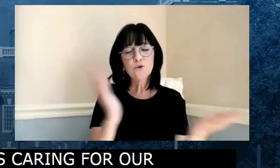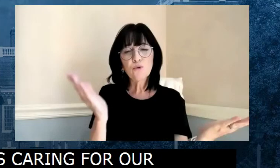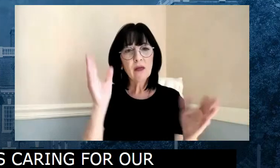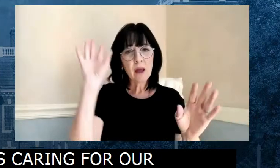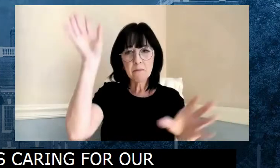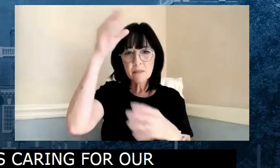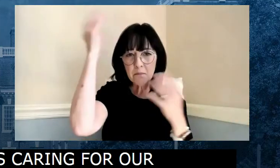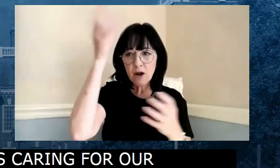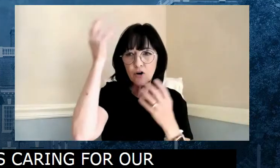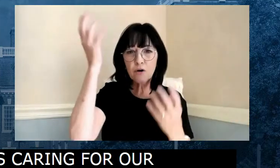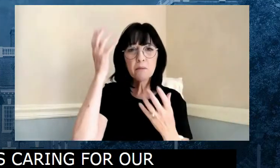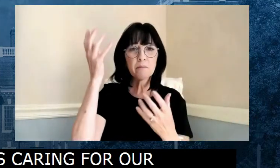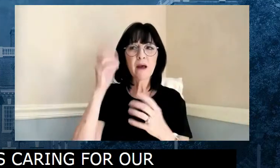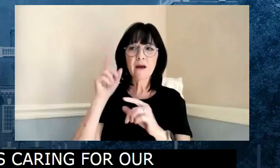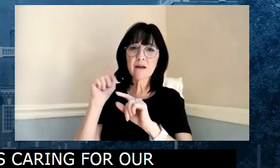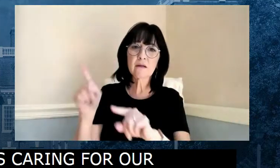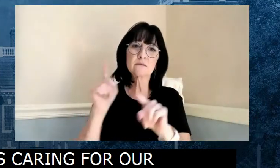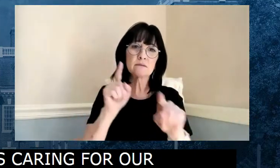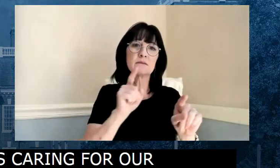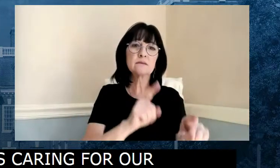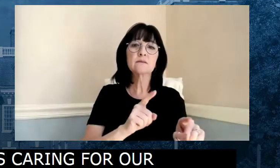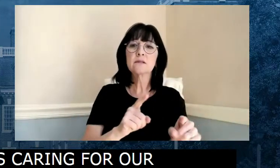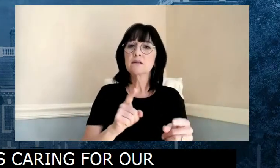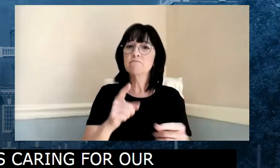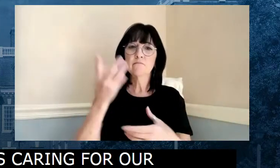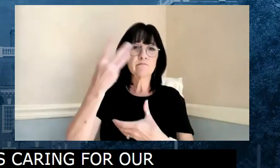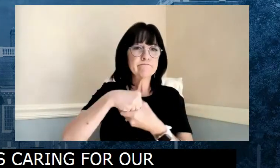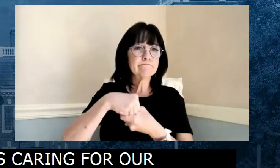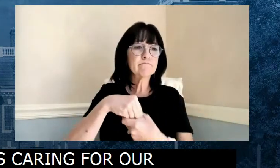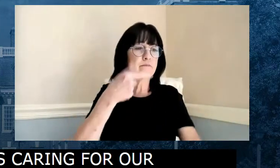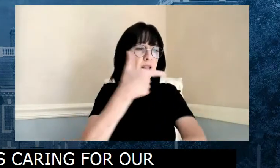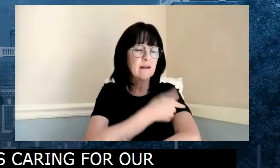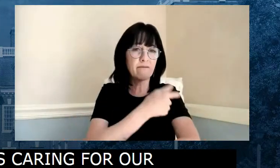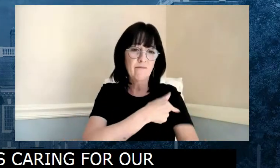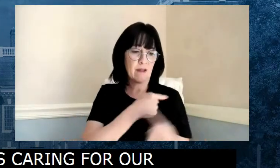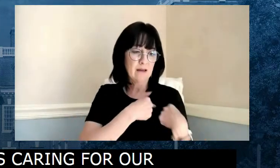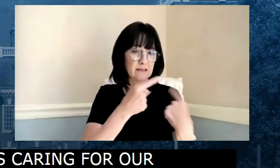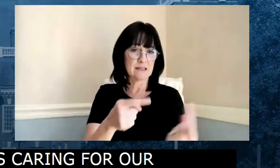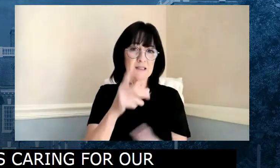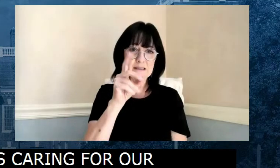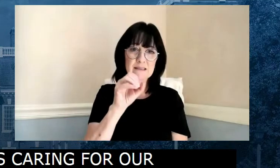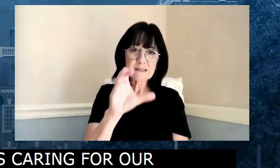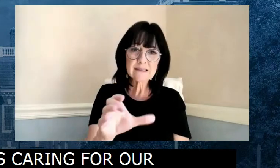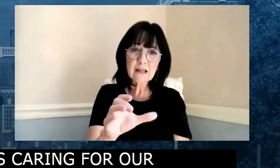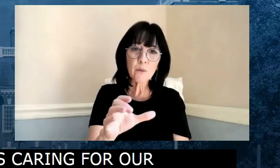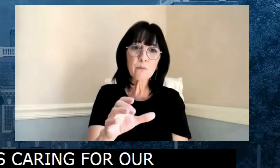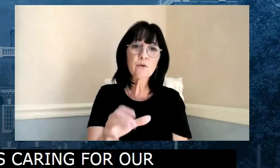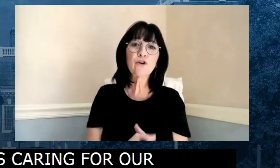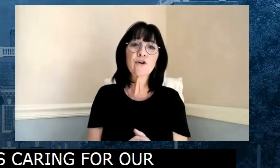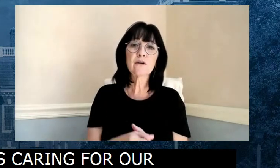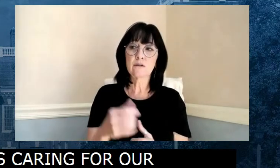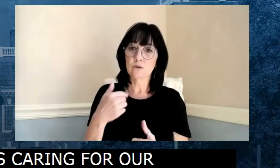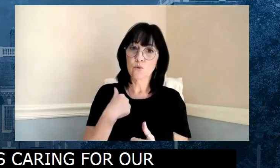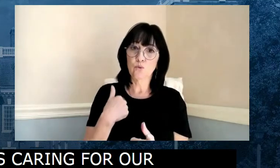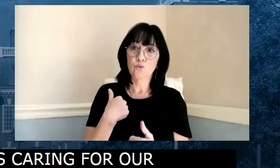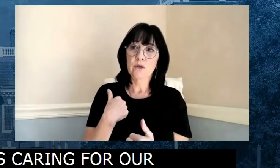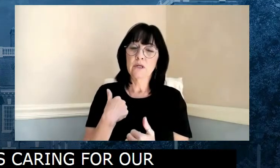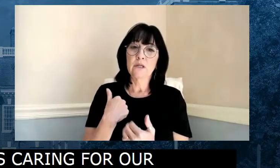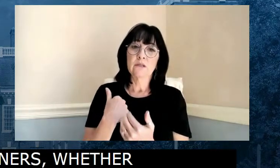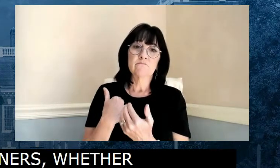that have been at, hundreds of vaccination sites really since December, or when we used, the EMTs just the last few